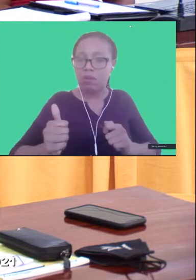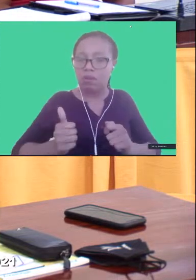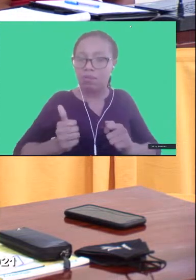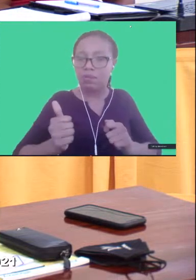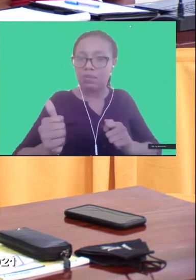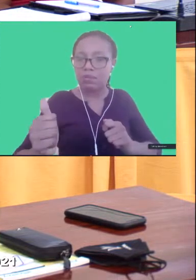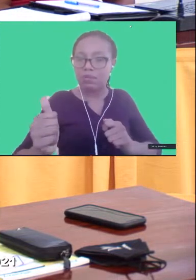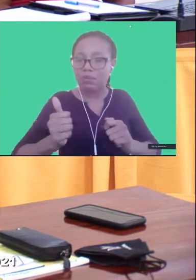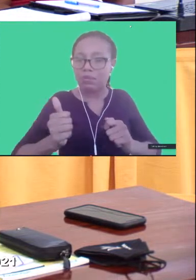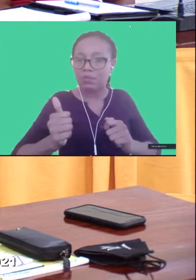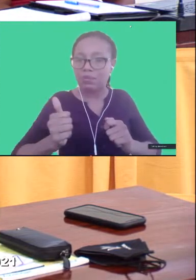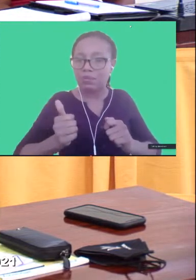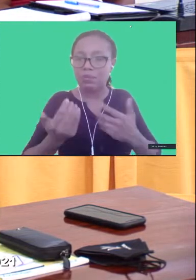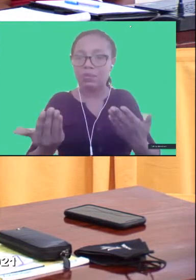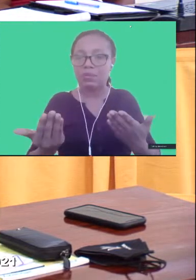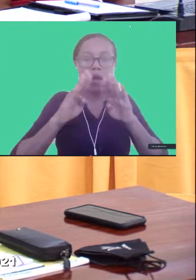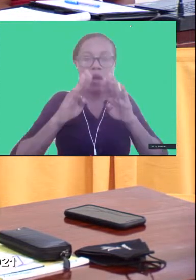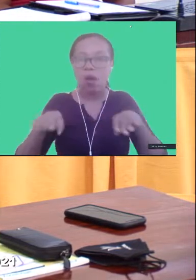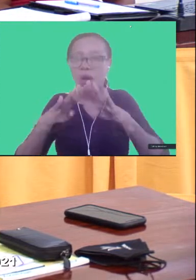the Permanent Secretary